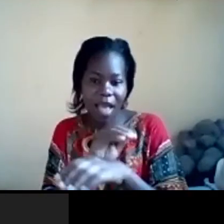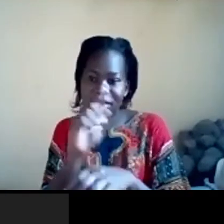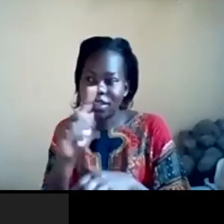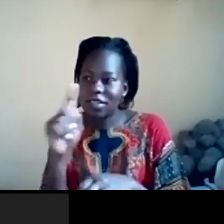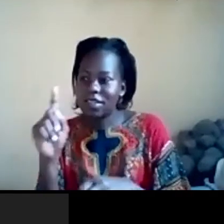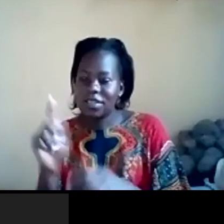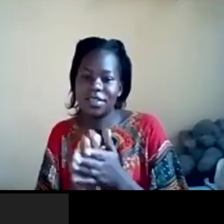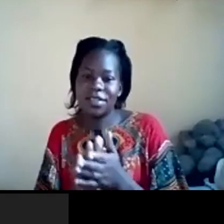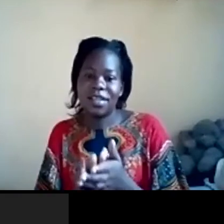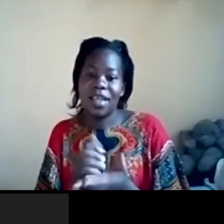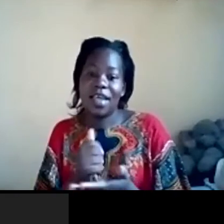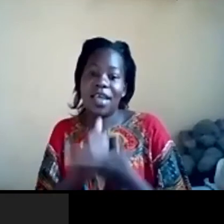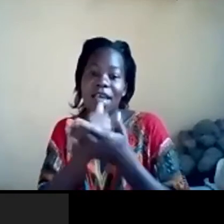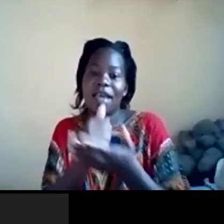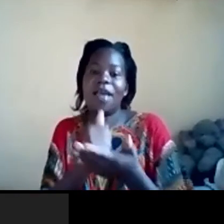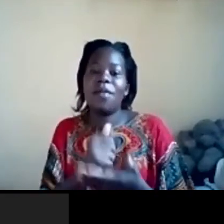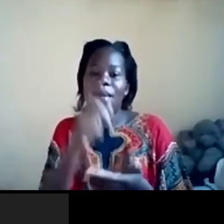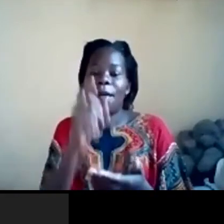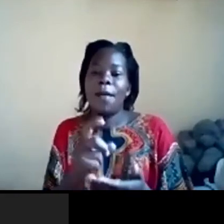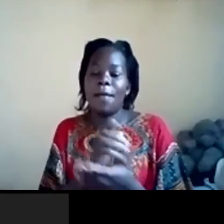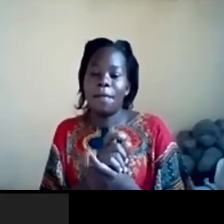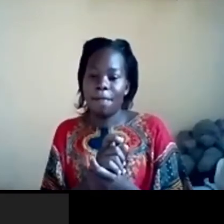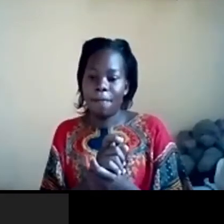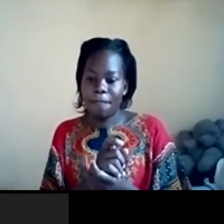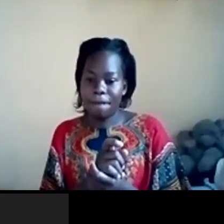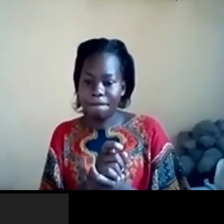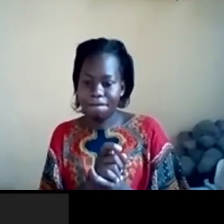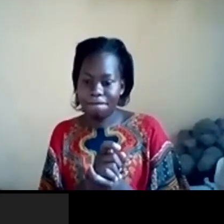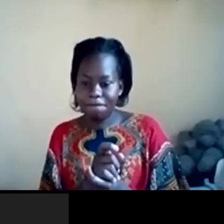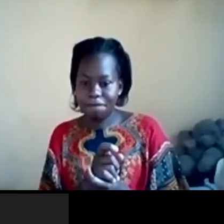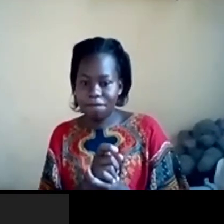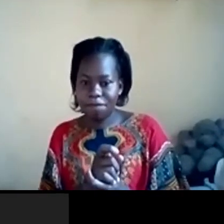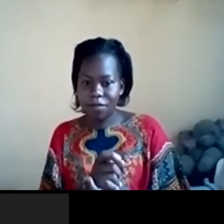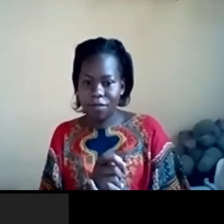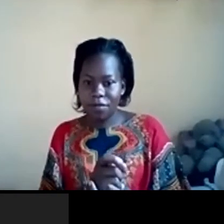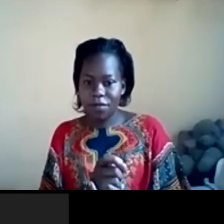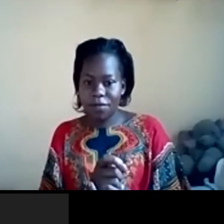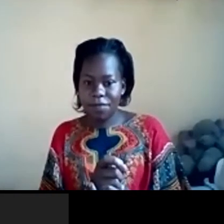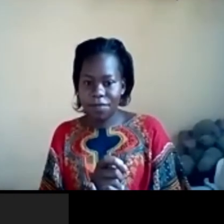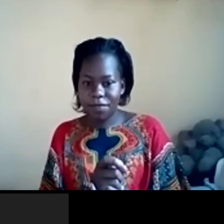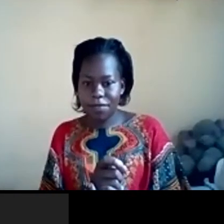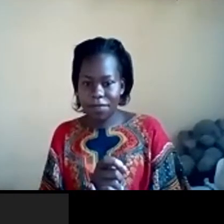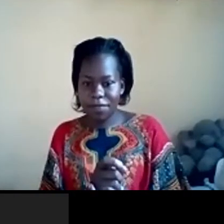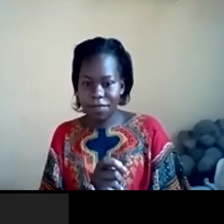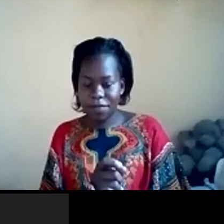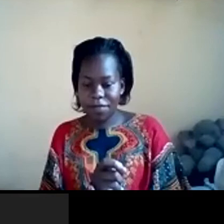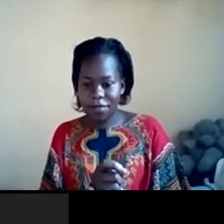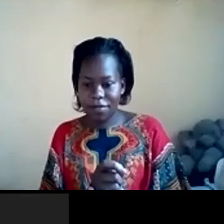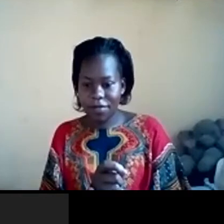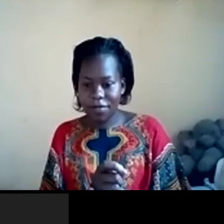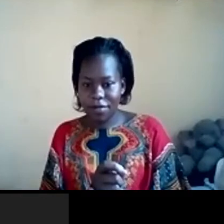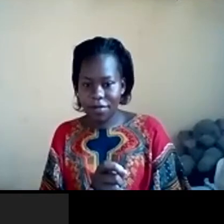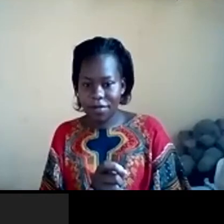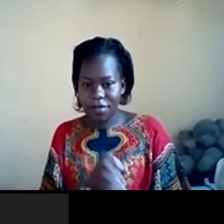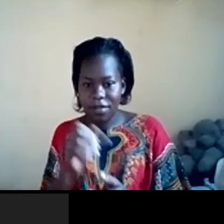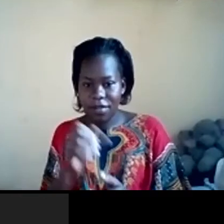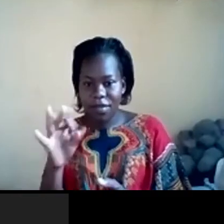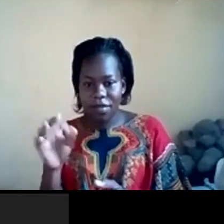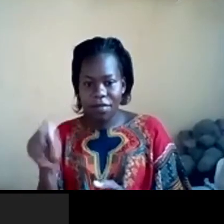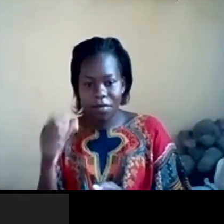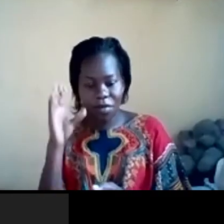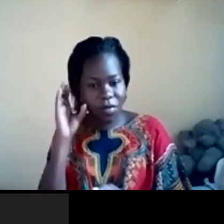terms of being able to follow. So we have all bases covered almost. If you can't hear, if you can't see, you can sign language, you can